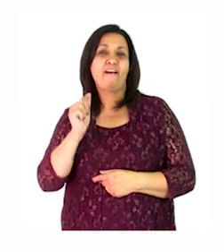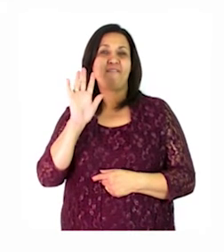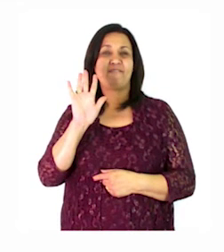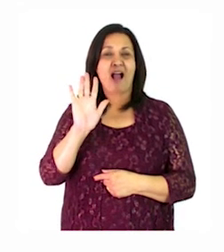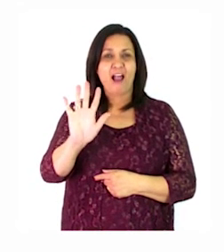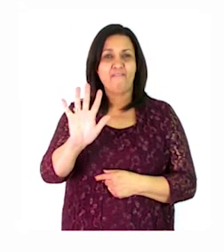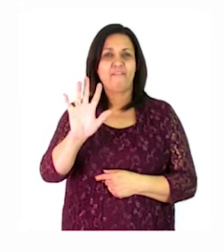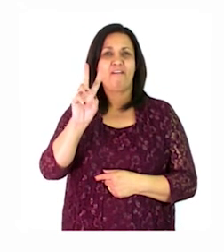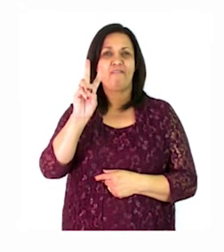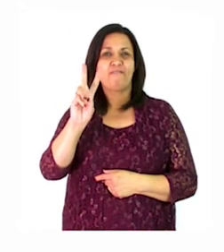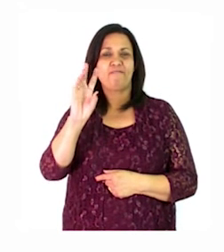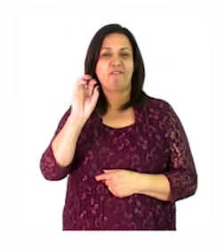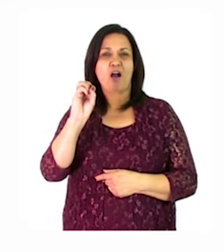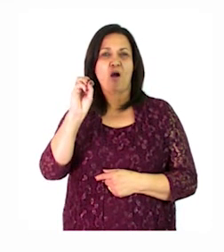vowels,